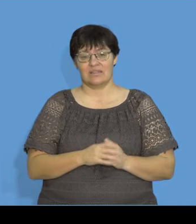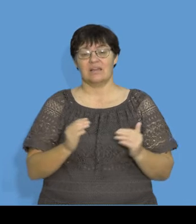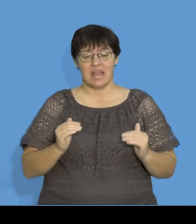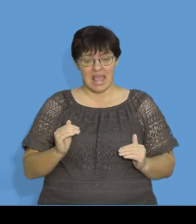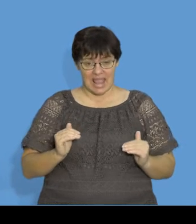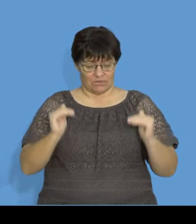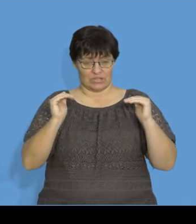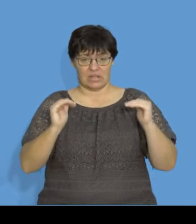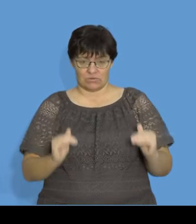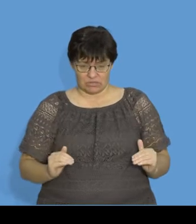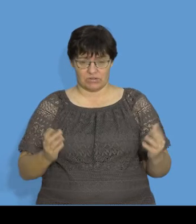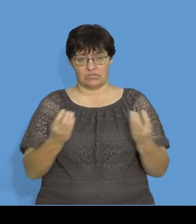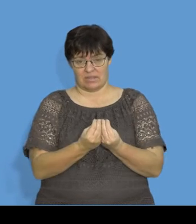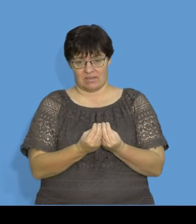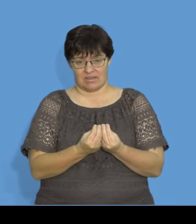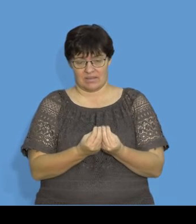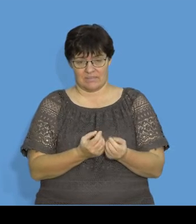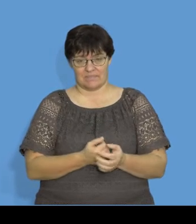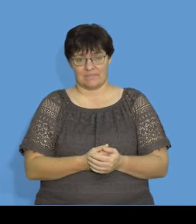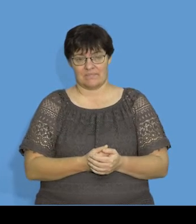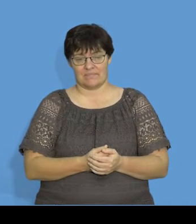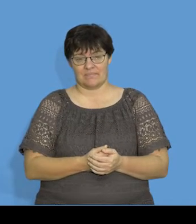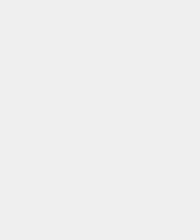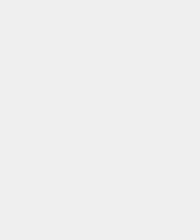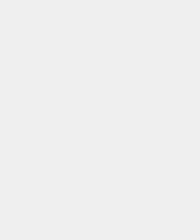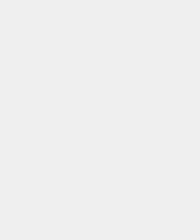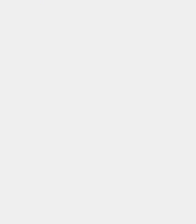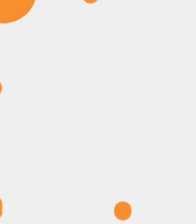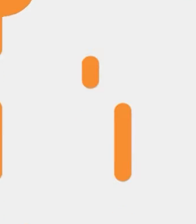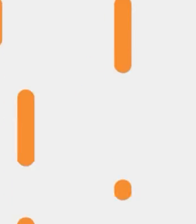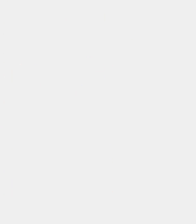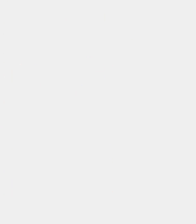they increase together or they decrease together.